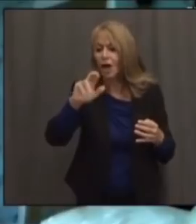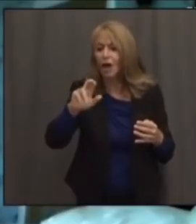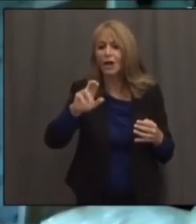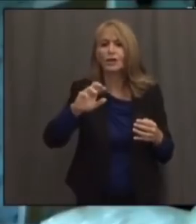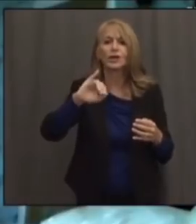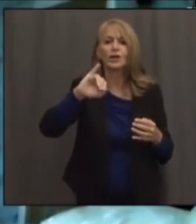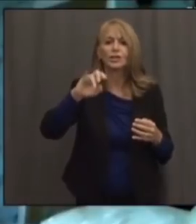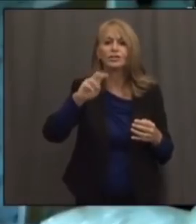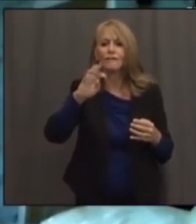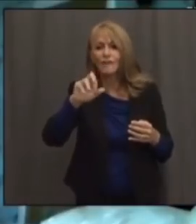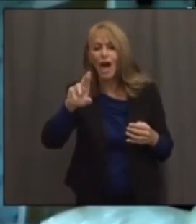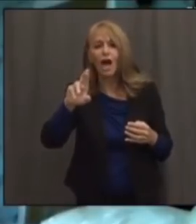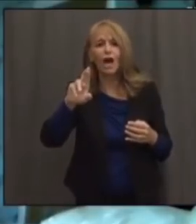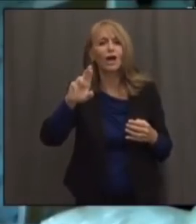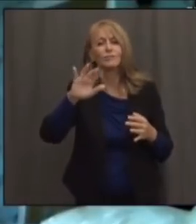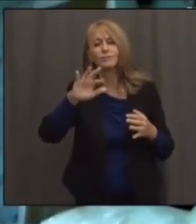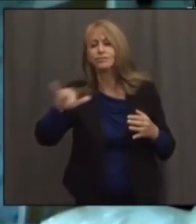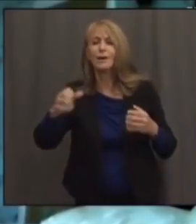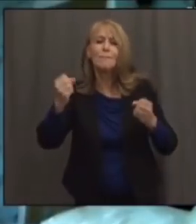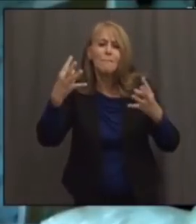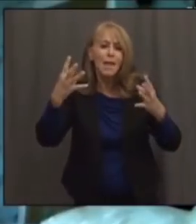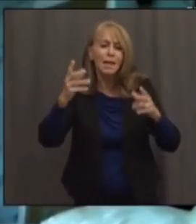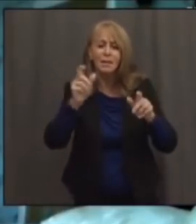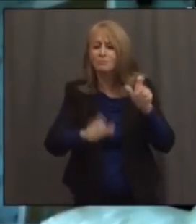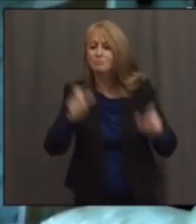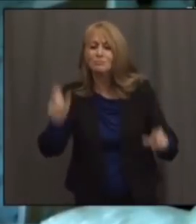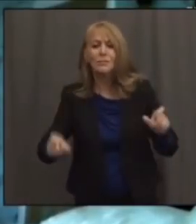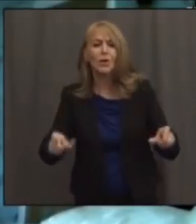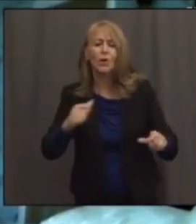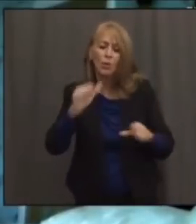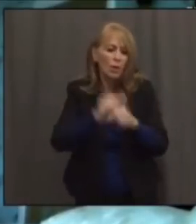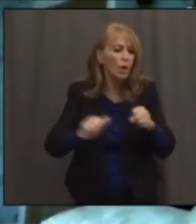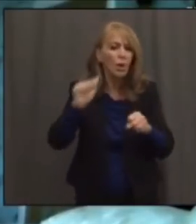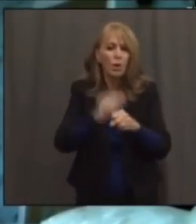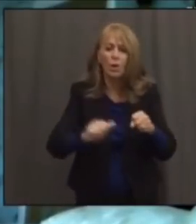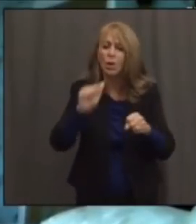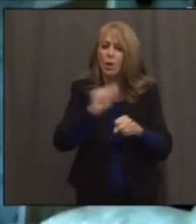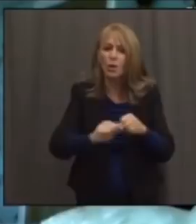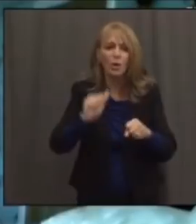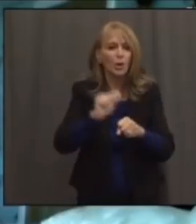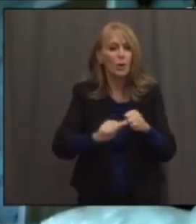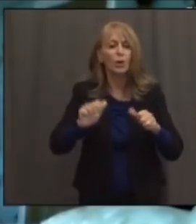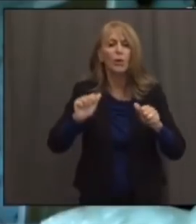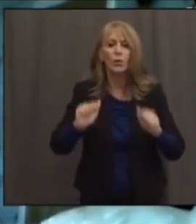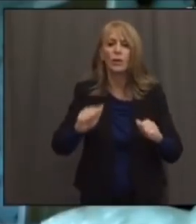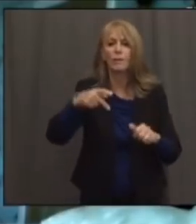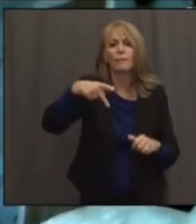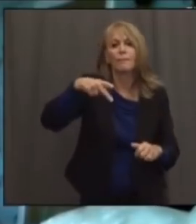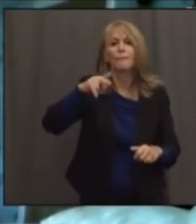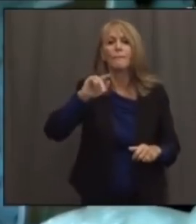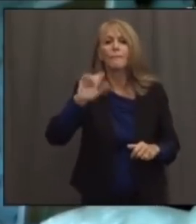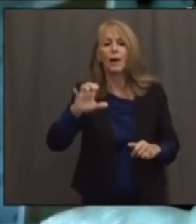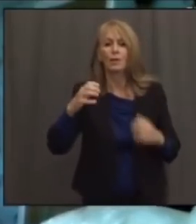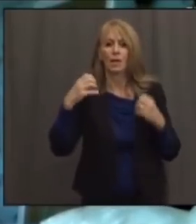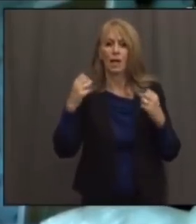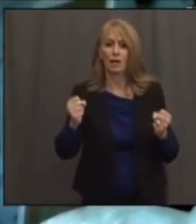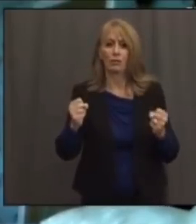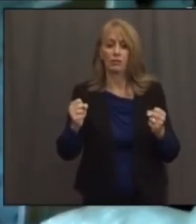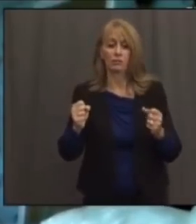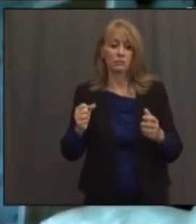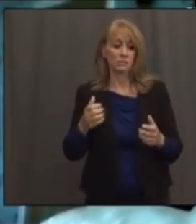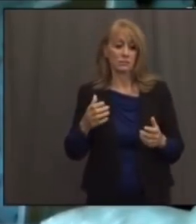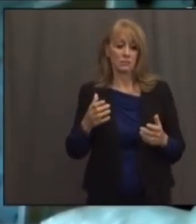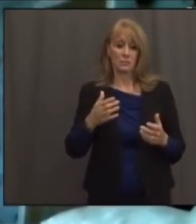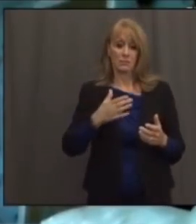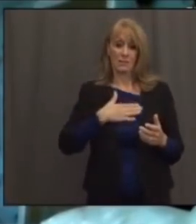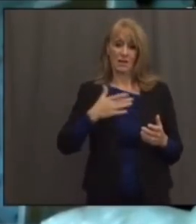Jafar Razak, many others who are on the front lines of that public health. And I think testimony is